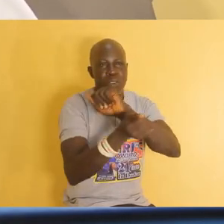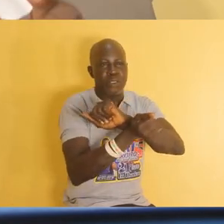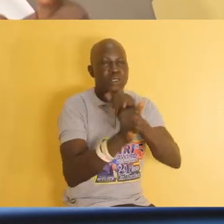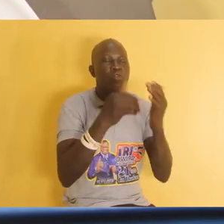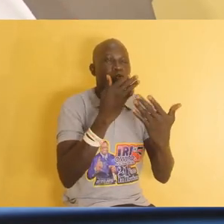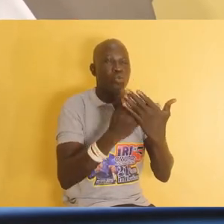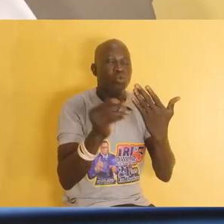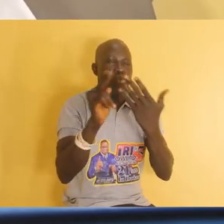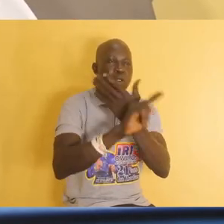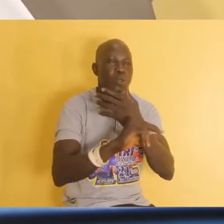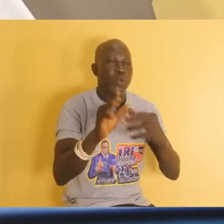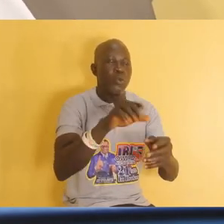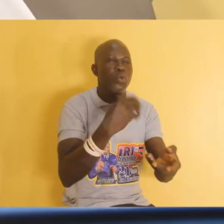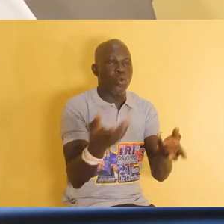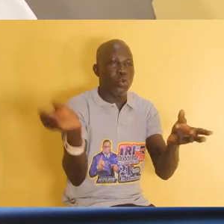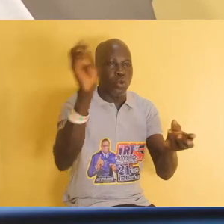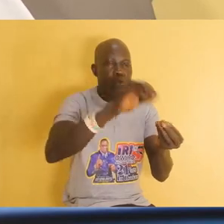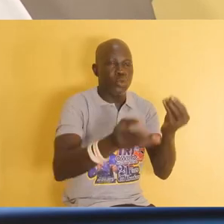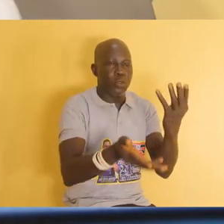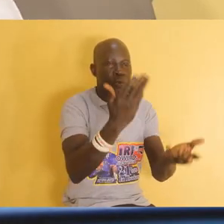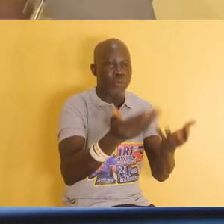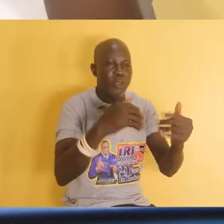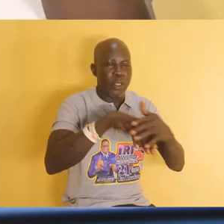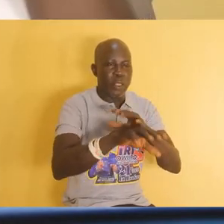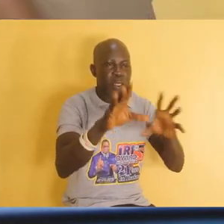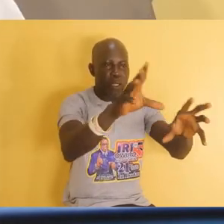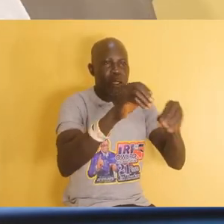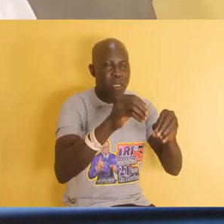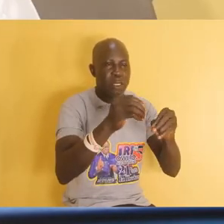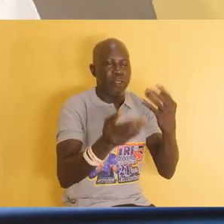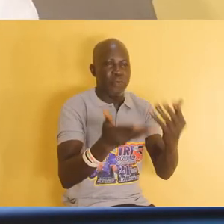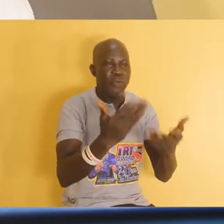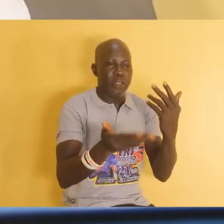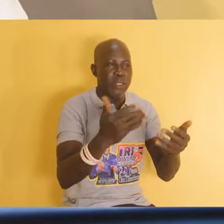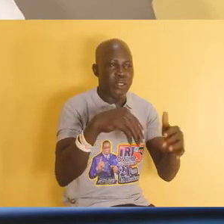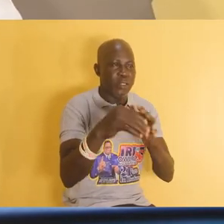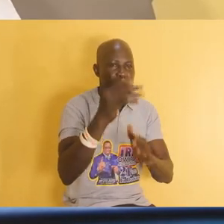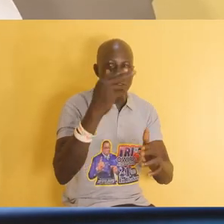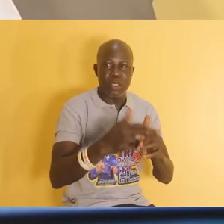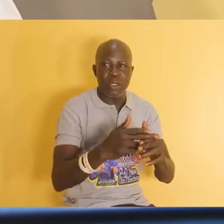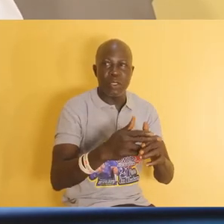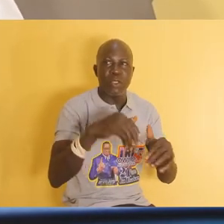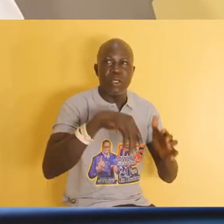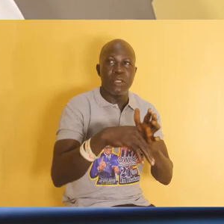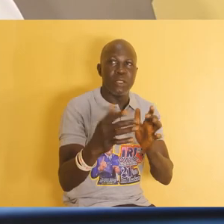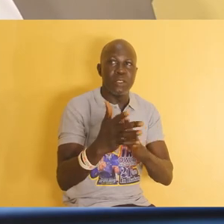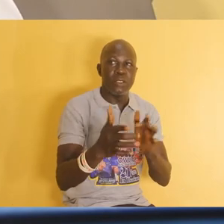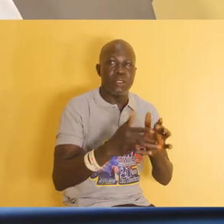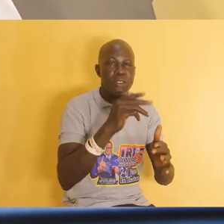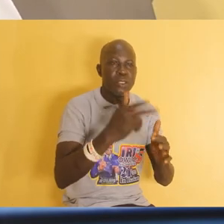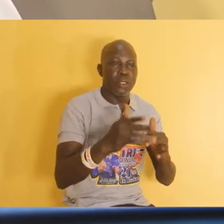goodness ada na so we consume them with fire you call this o ya gbina amen catch fire in Jesus yesu oluwa